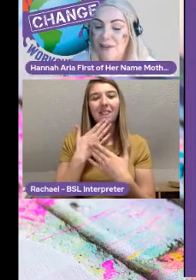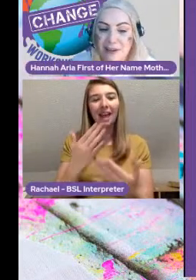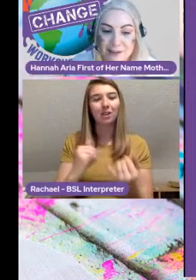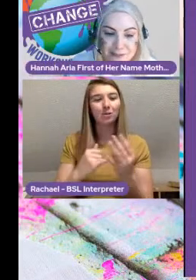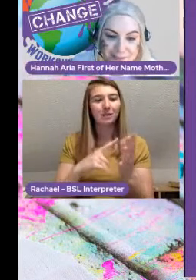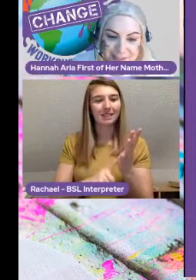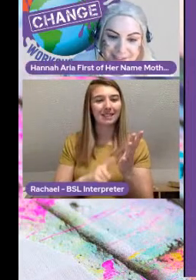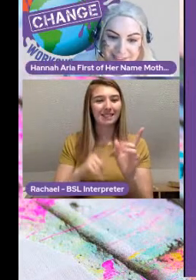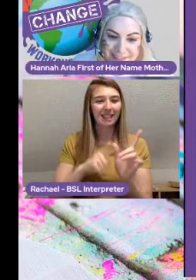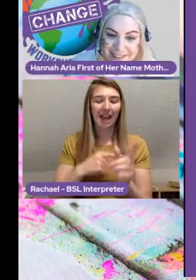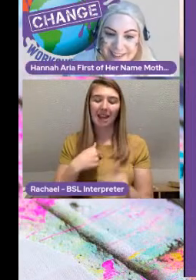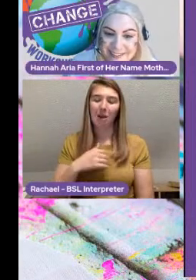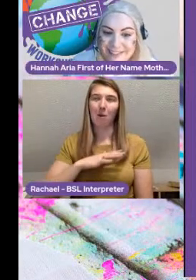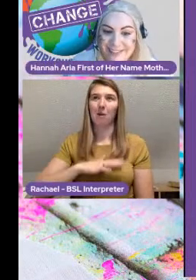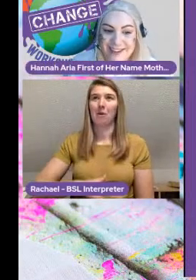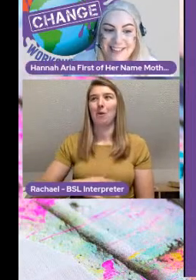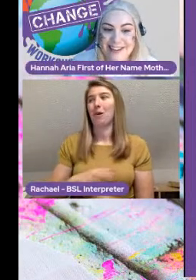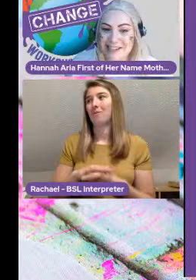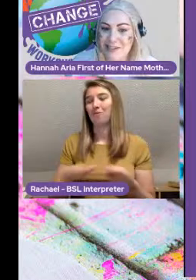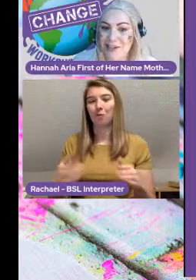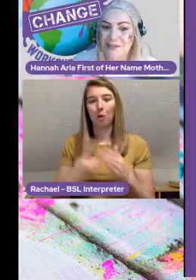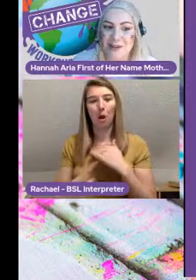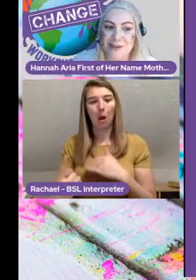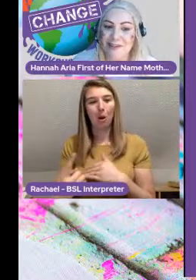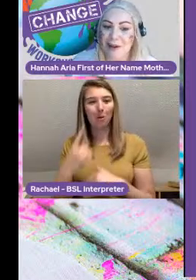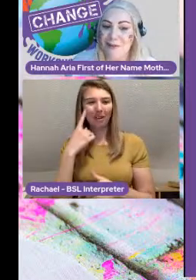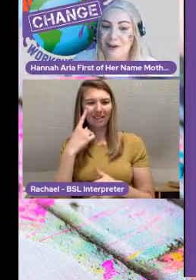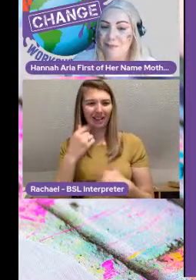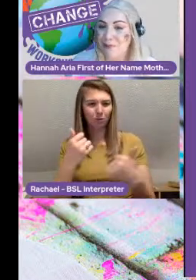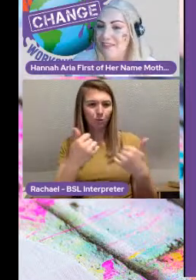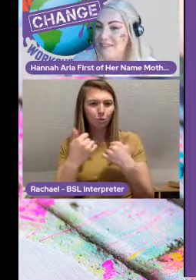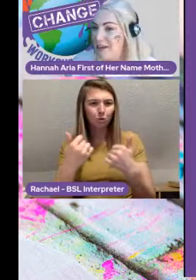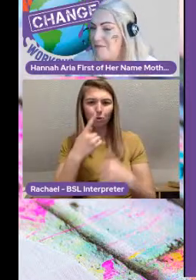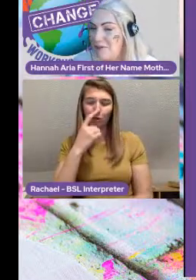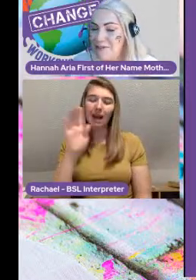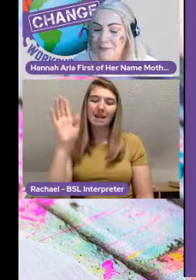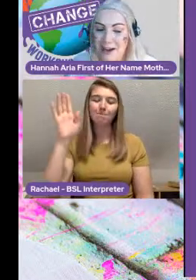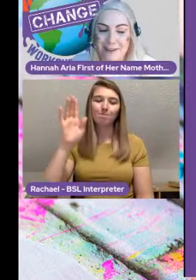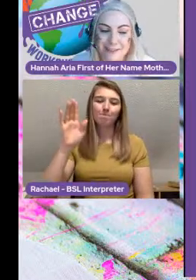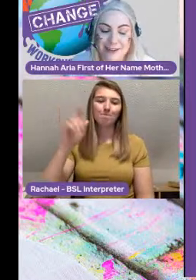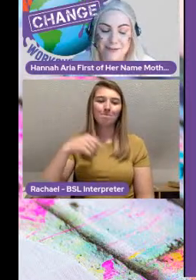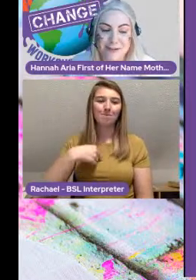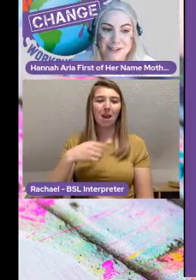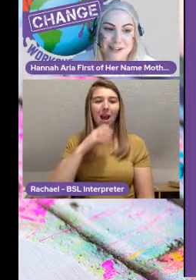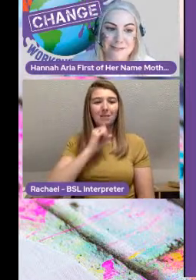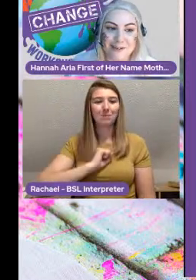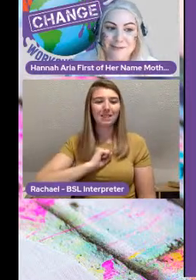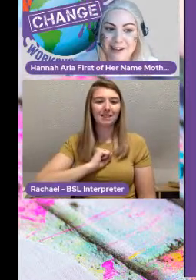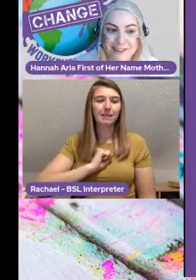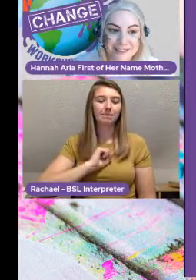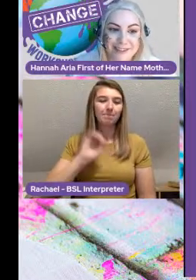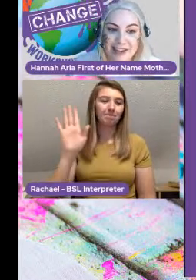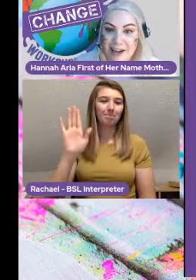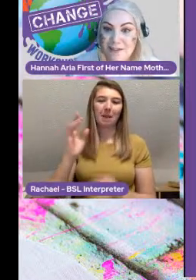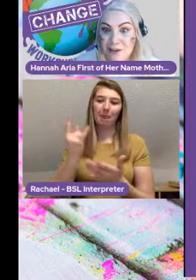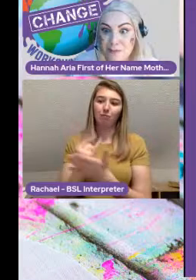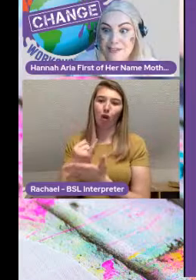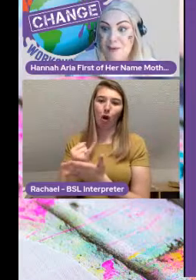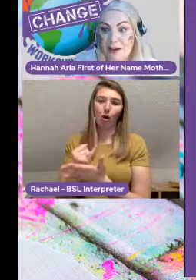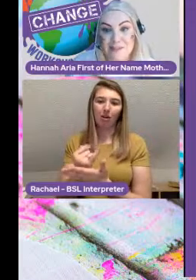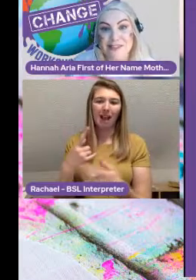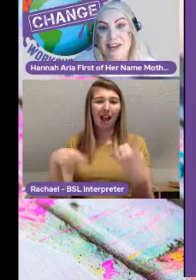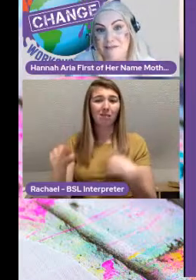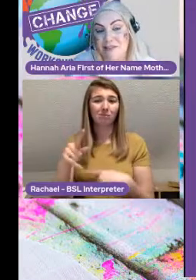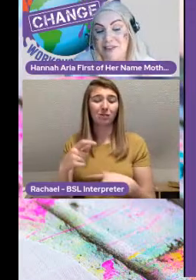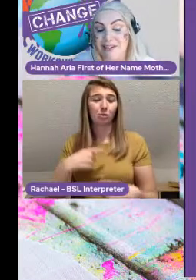glad I'm not alone. I think it's good that we can own up when things go wrong as well. You know, we're all human, aren't we? And nobody